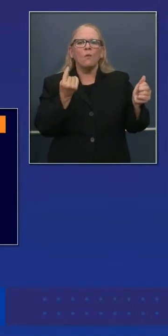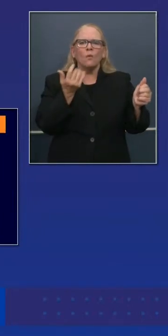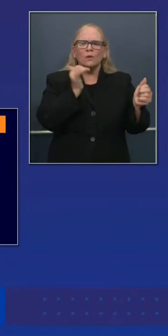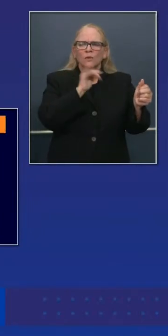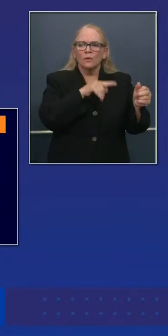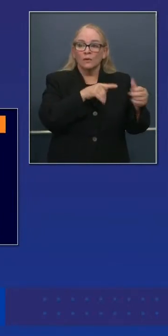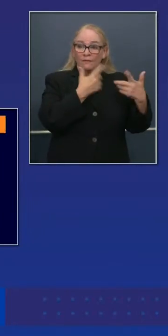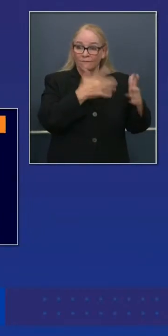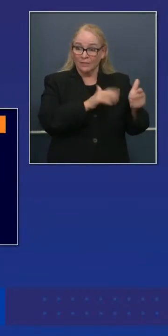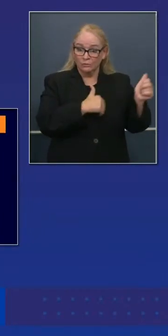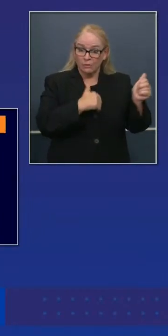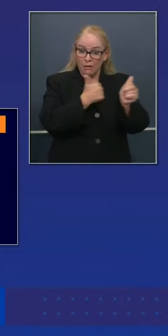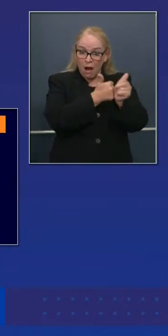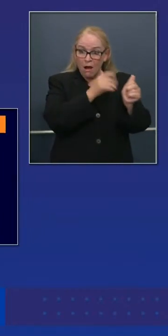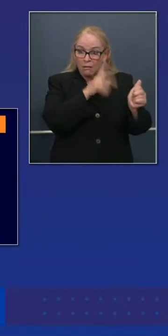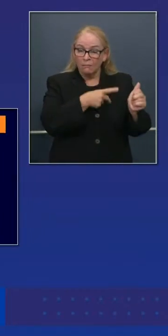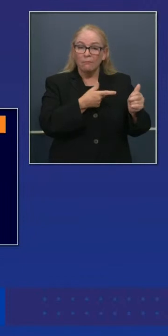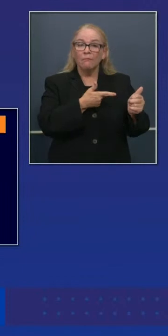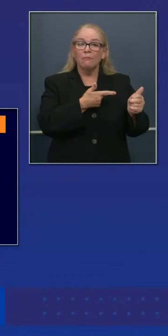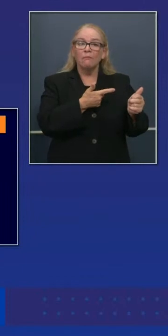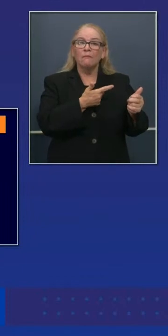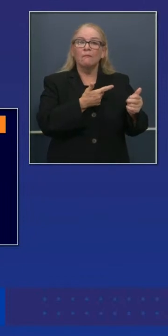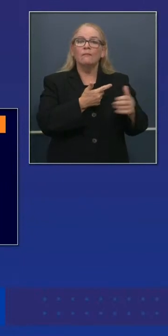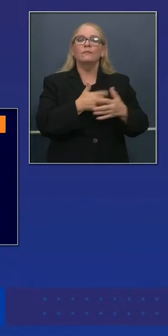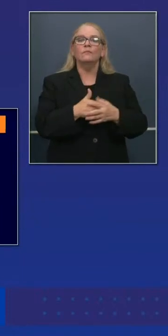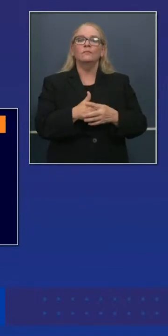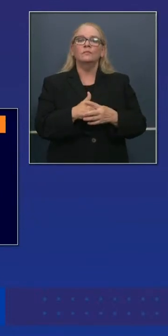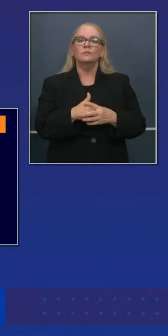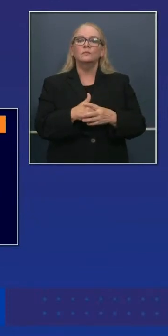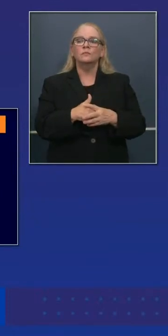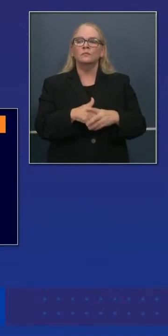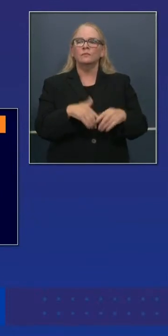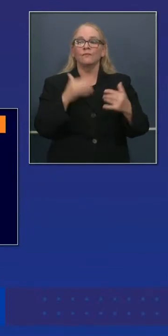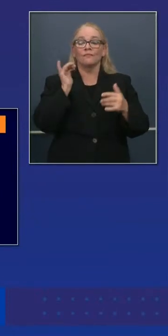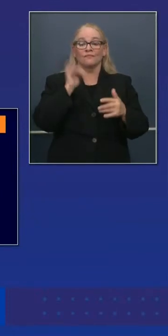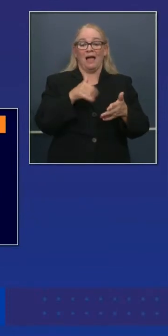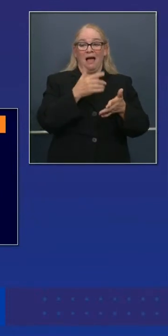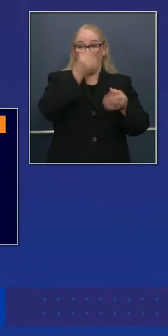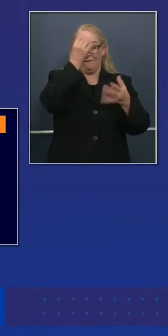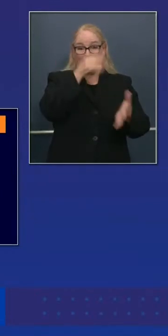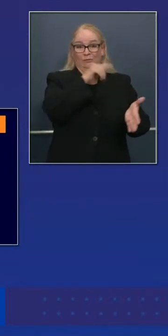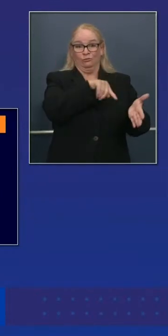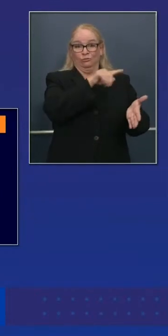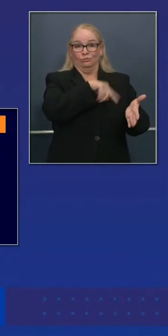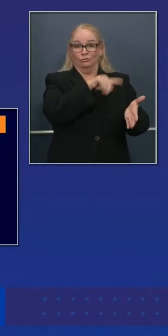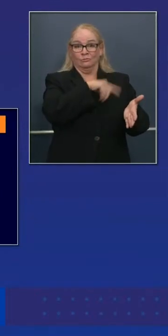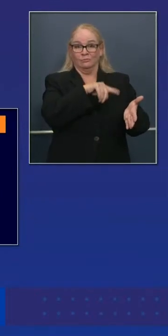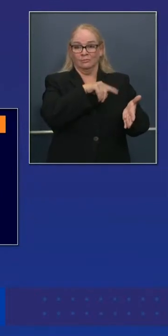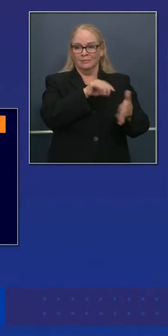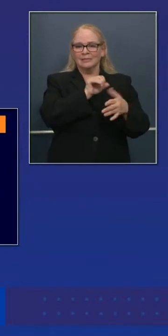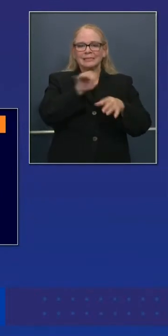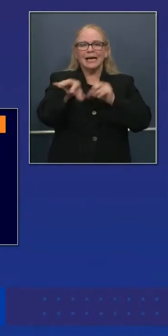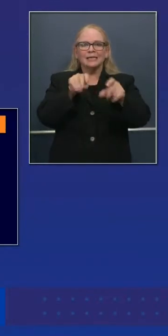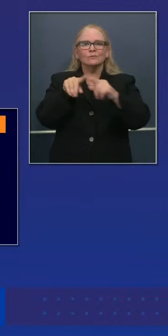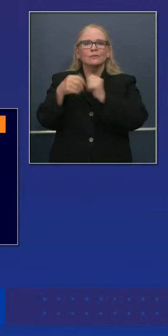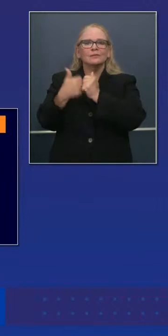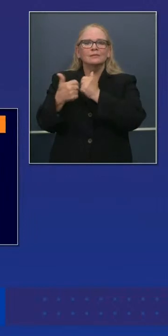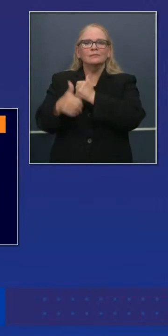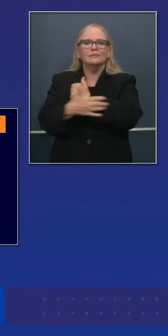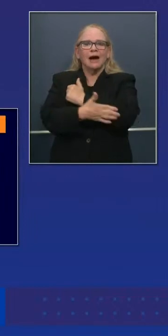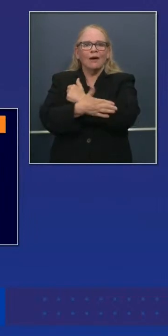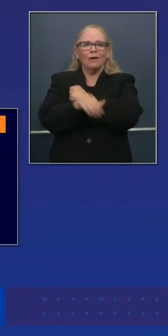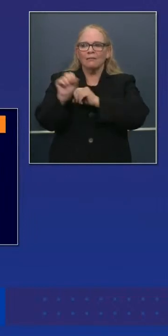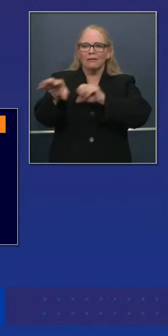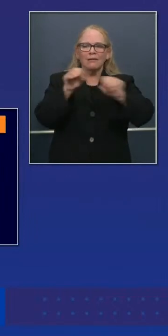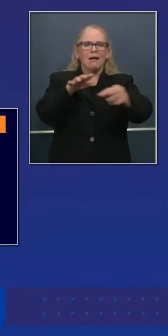exactly? When we're done processing a case through the CalReady system, we send it back to the counties to allow the